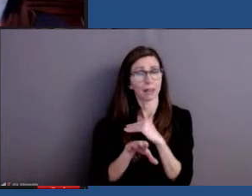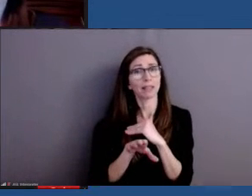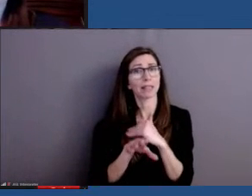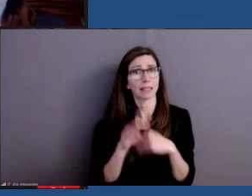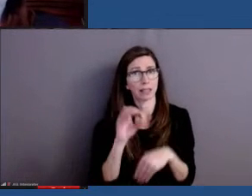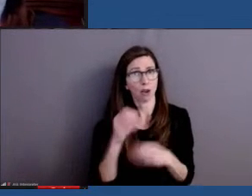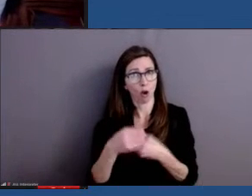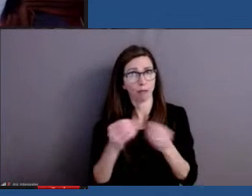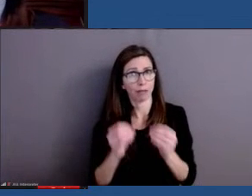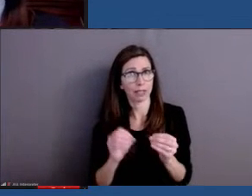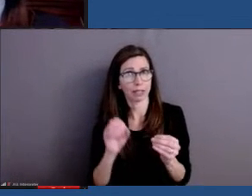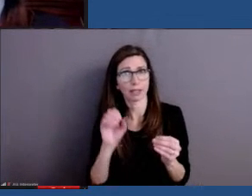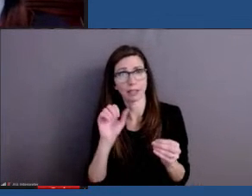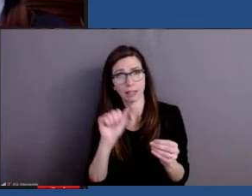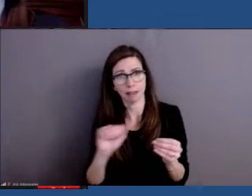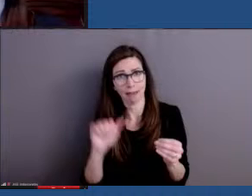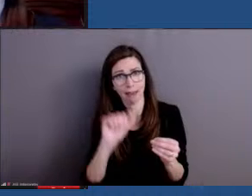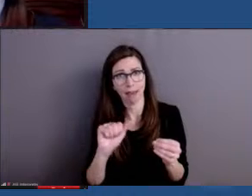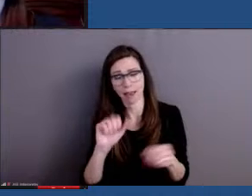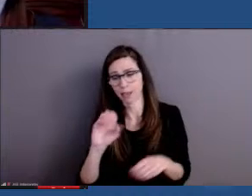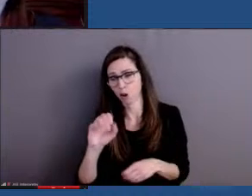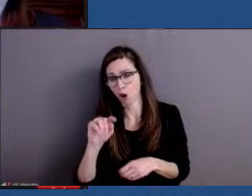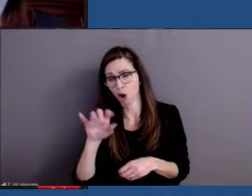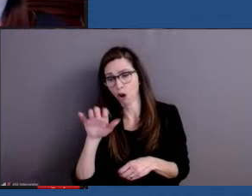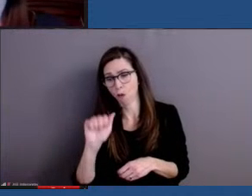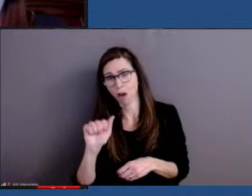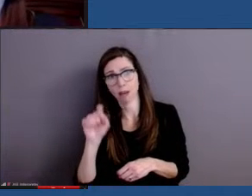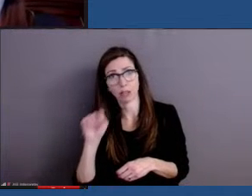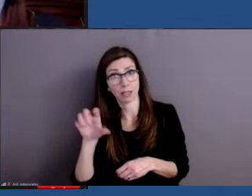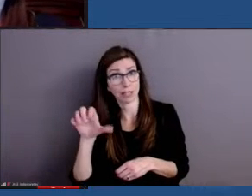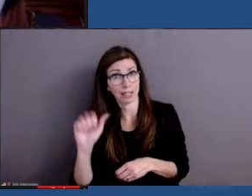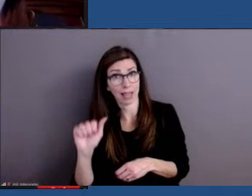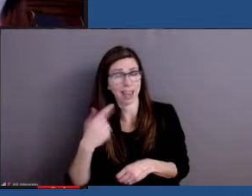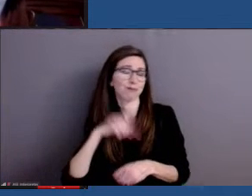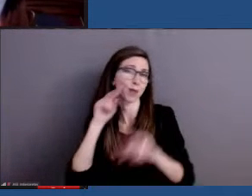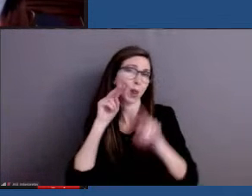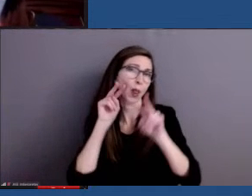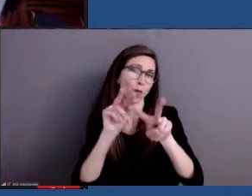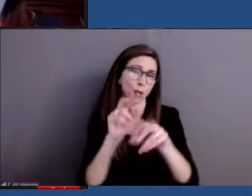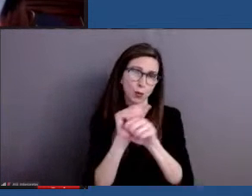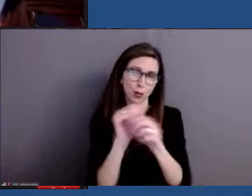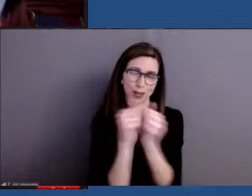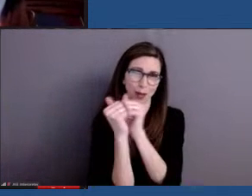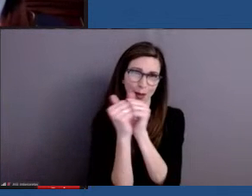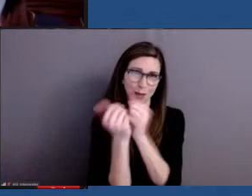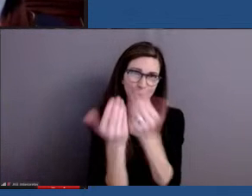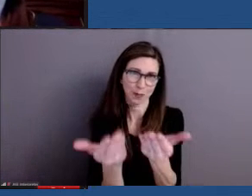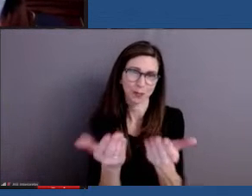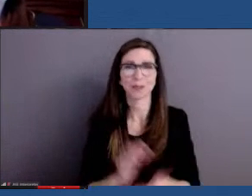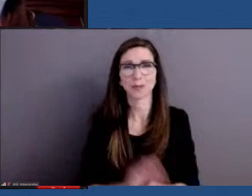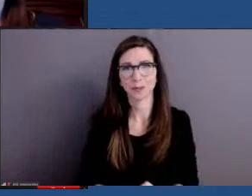accessibilityoffice@ottawa.ca, and we really look forward to working with you in the future.